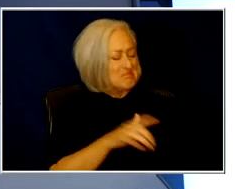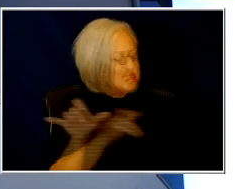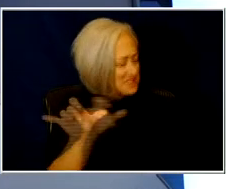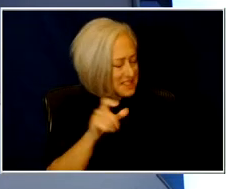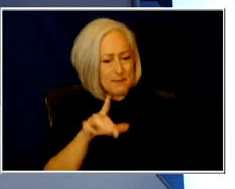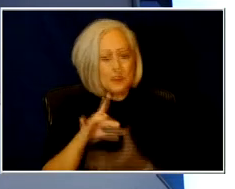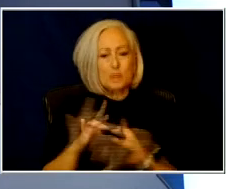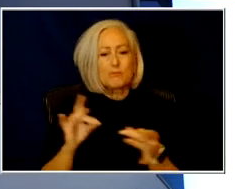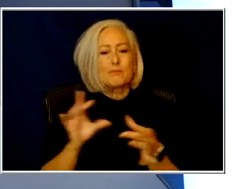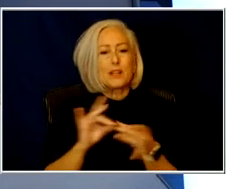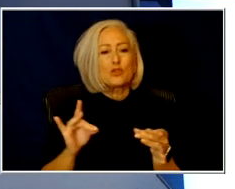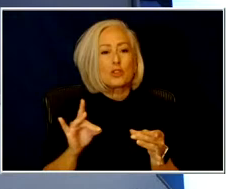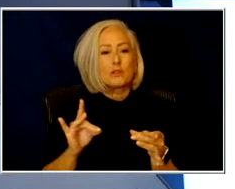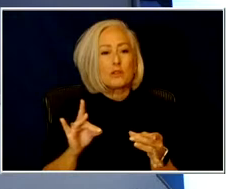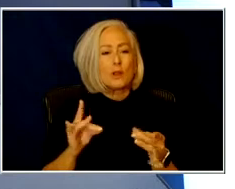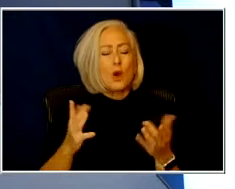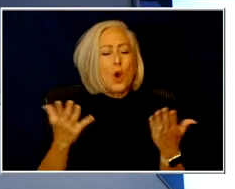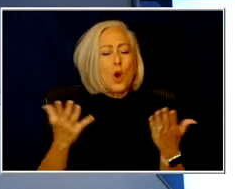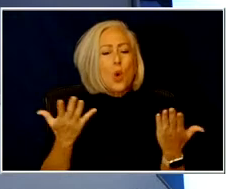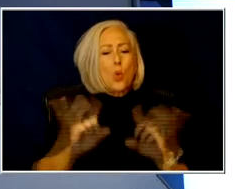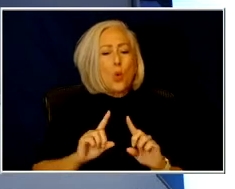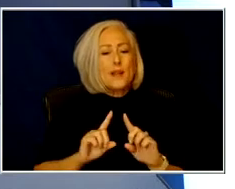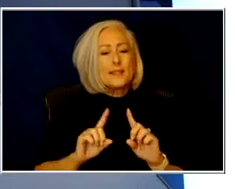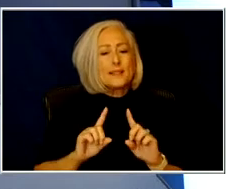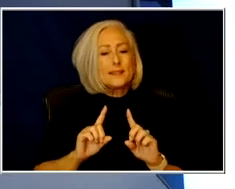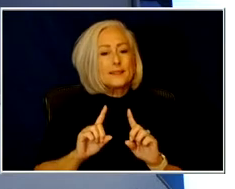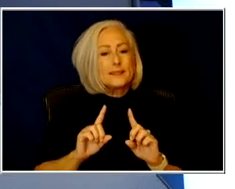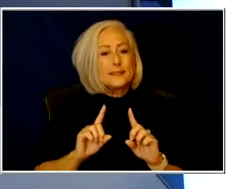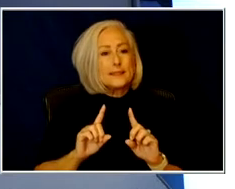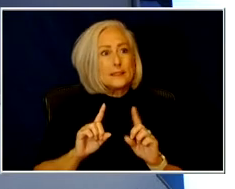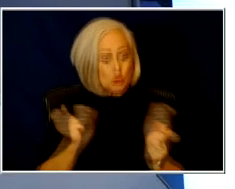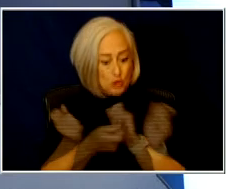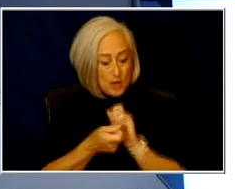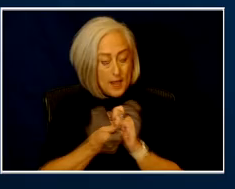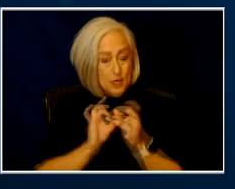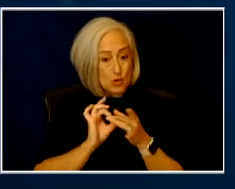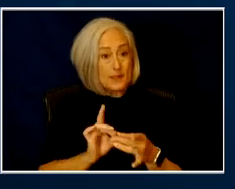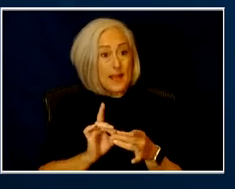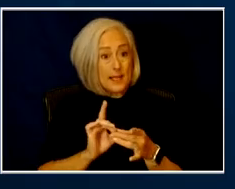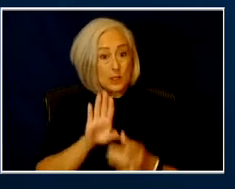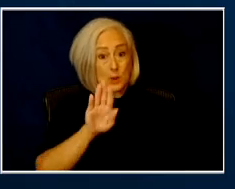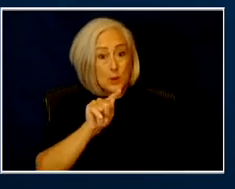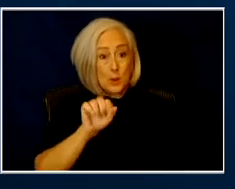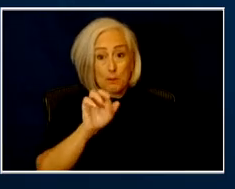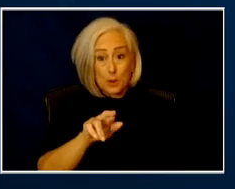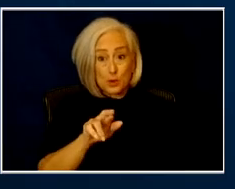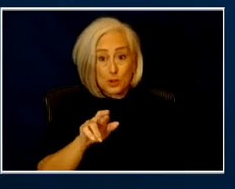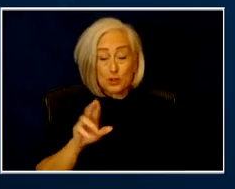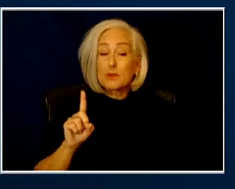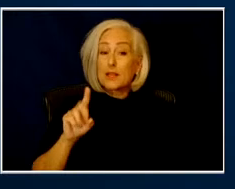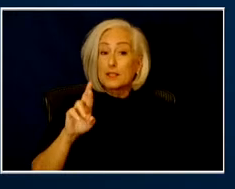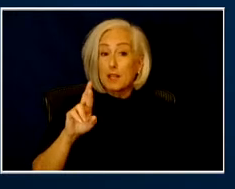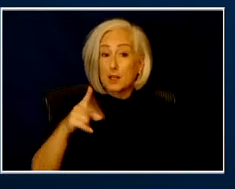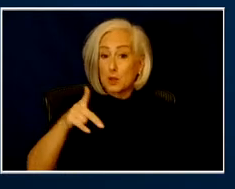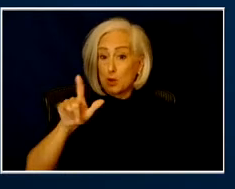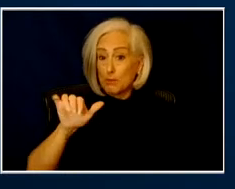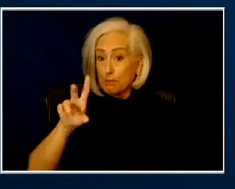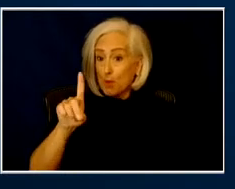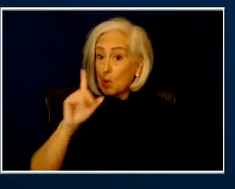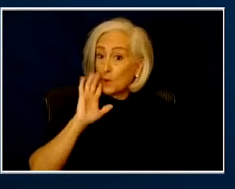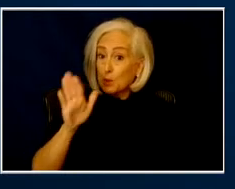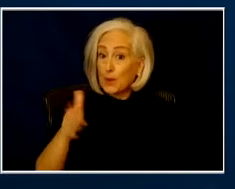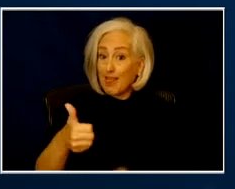uh what we're doing with the updated boosters and certainly Dr Gregory Poland will help us with that but we would also like to say that